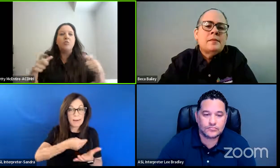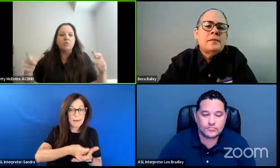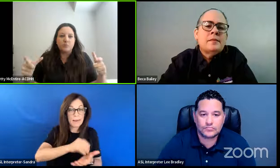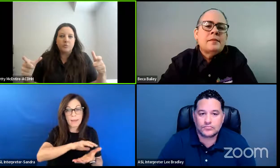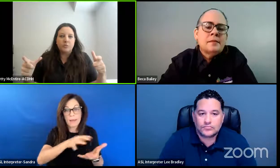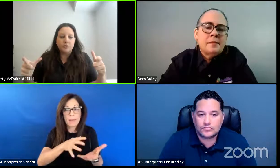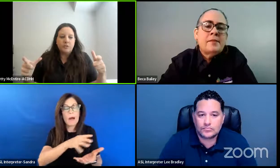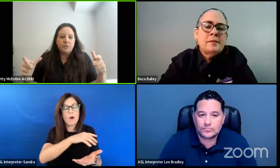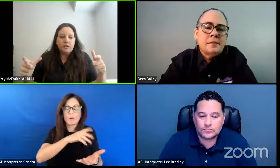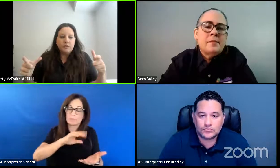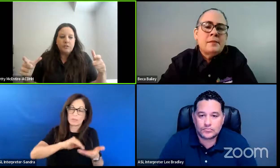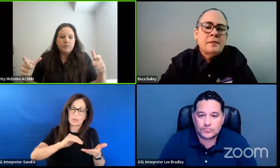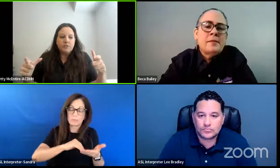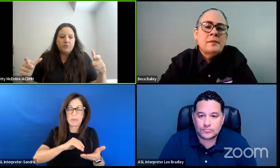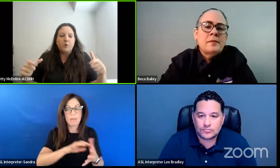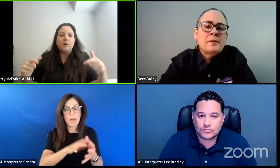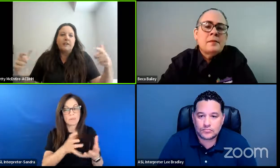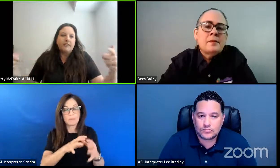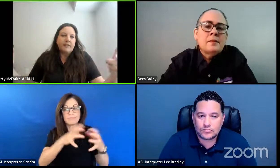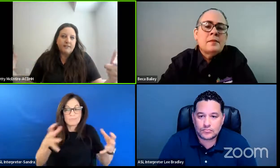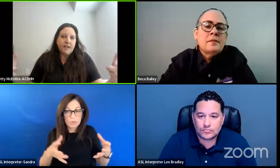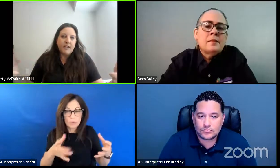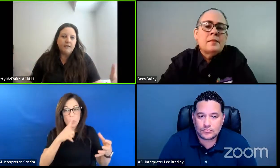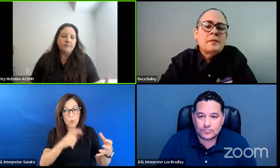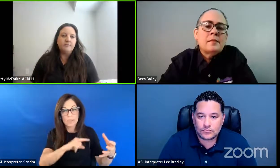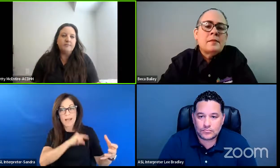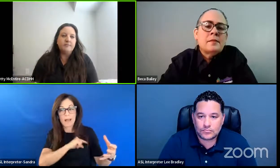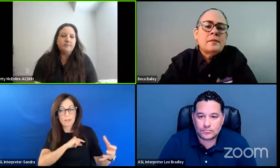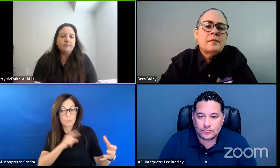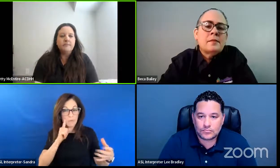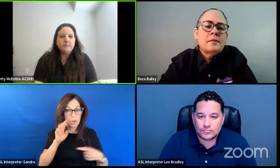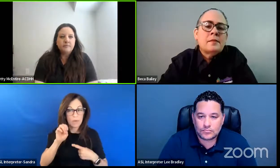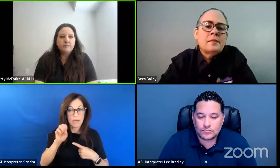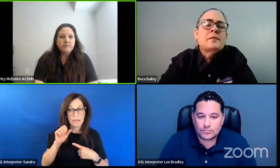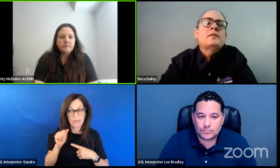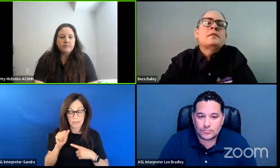who's eligible for an ESA.